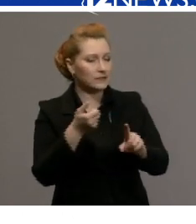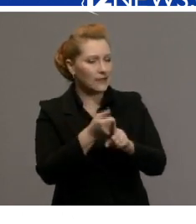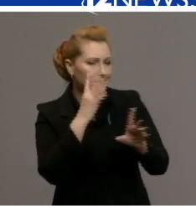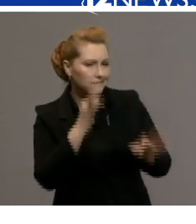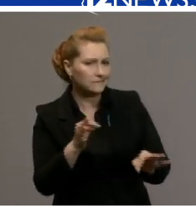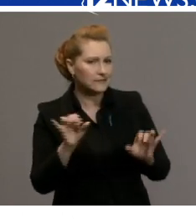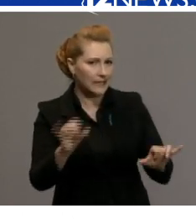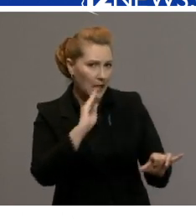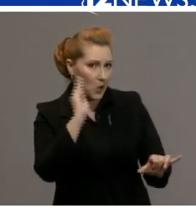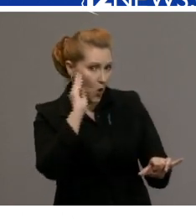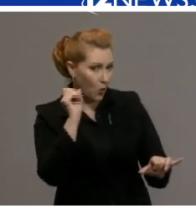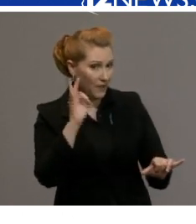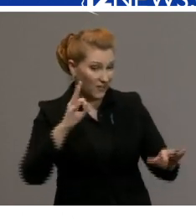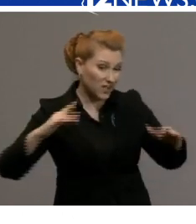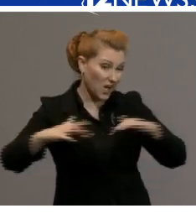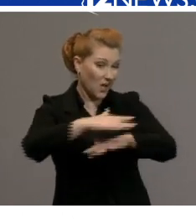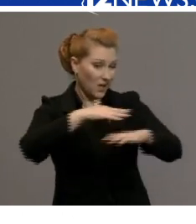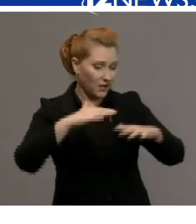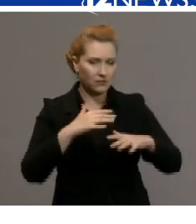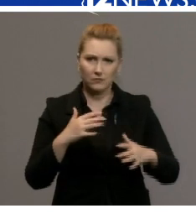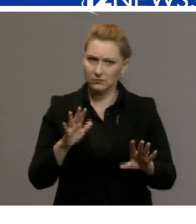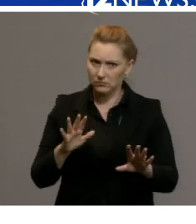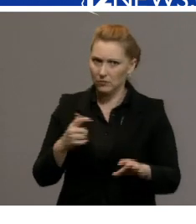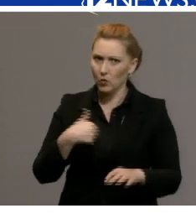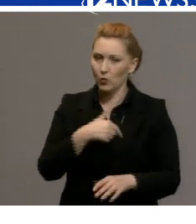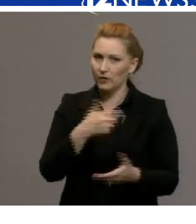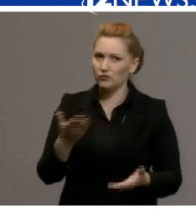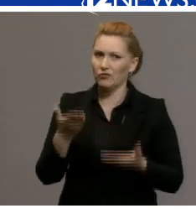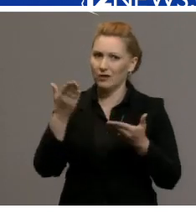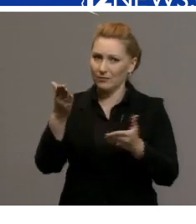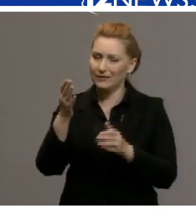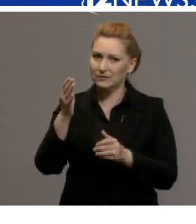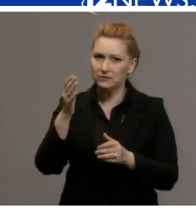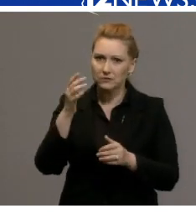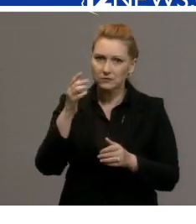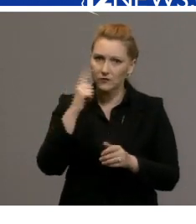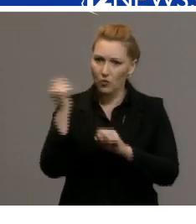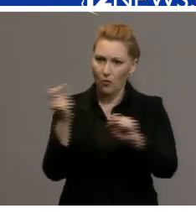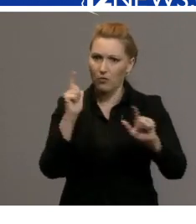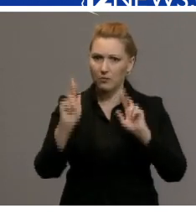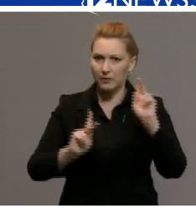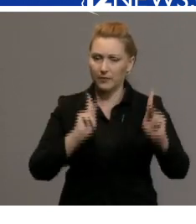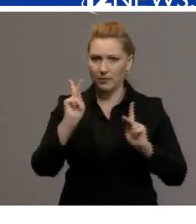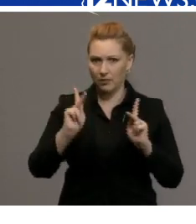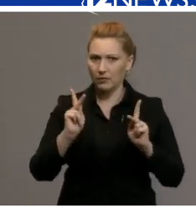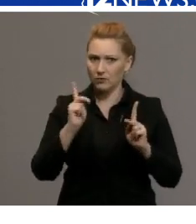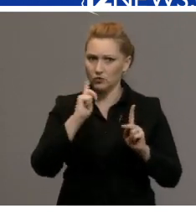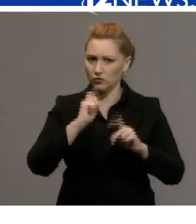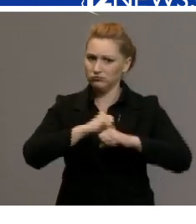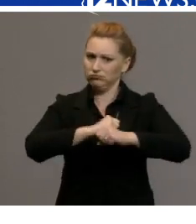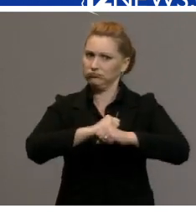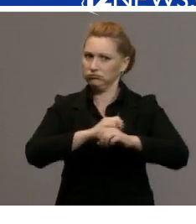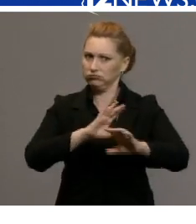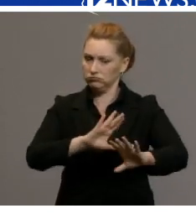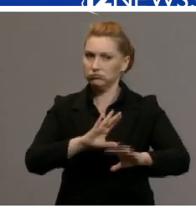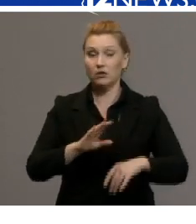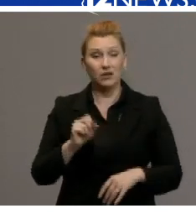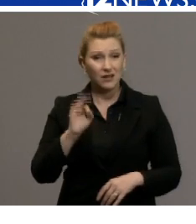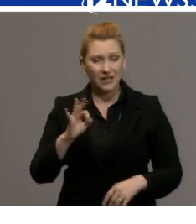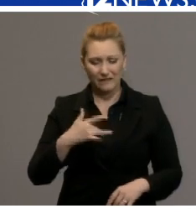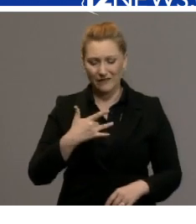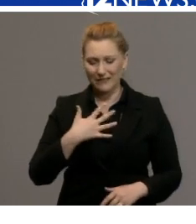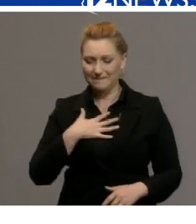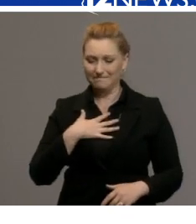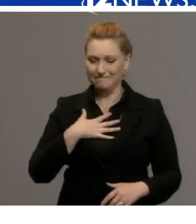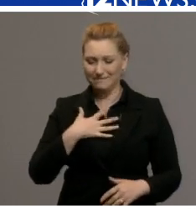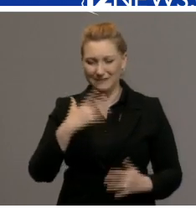every Arizonan to take precautions. So if you start to develop symptoms, stay home. Stay home if you're sick. Make